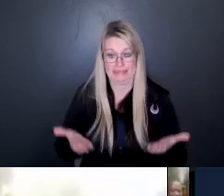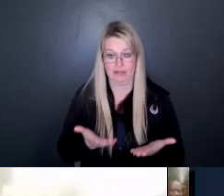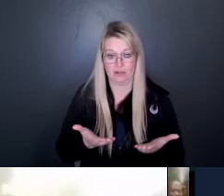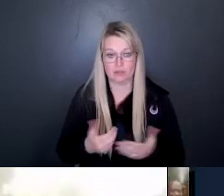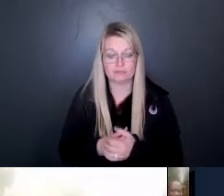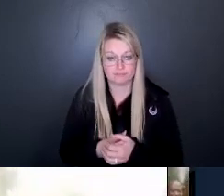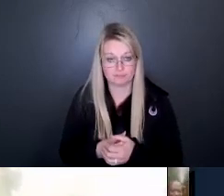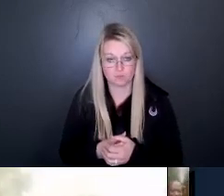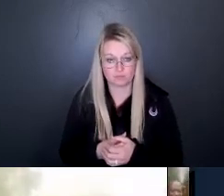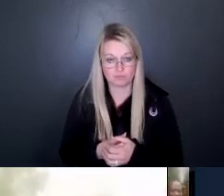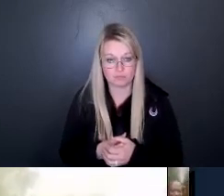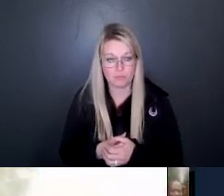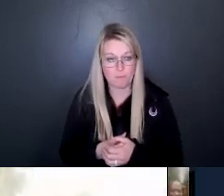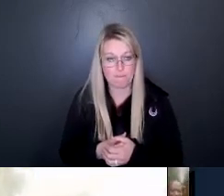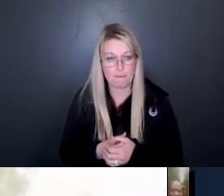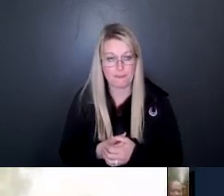highlighted.